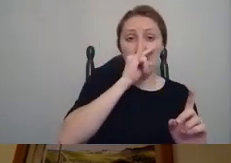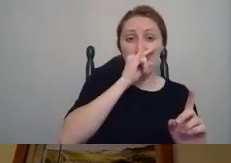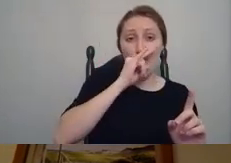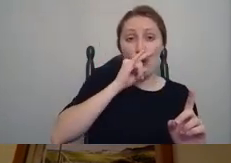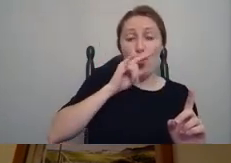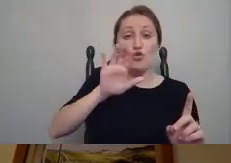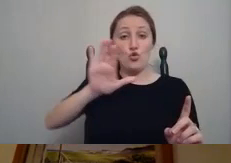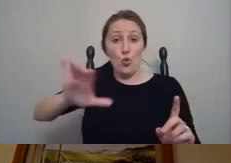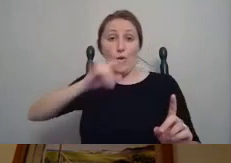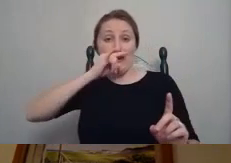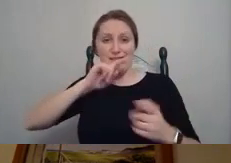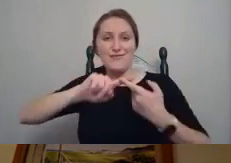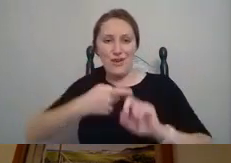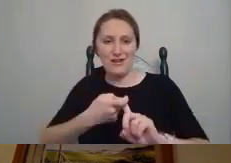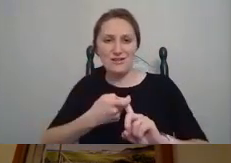this together.